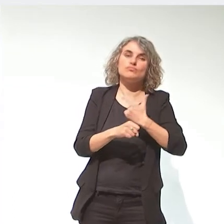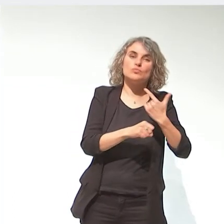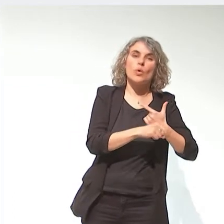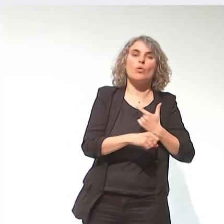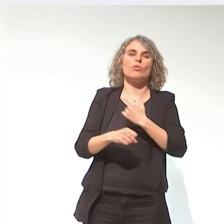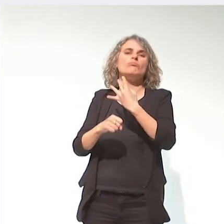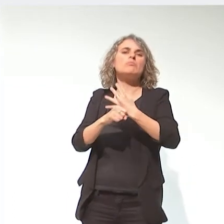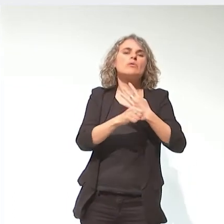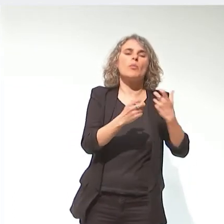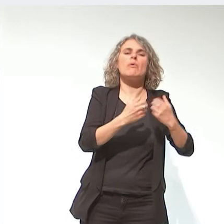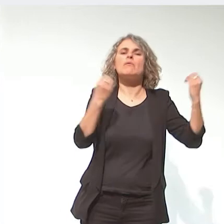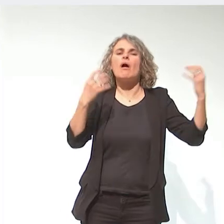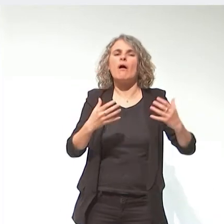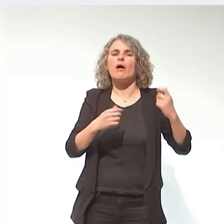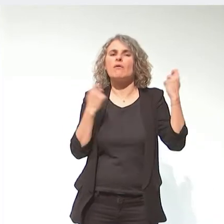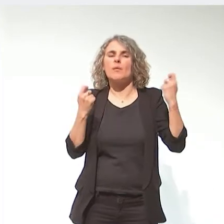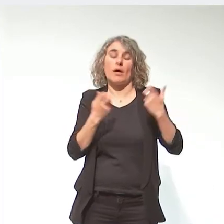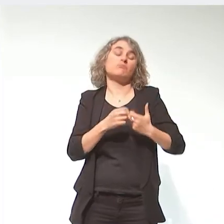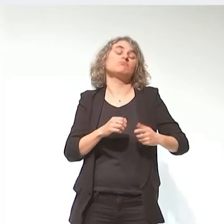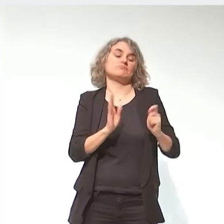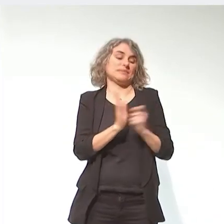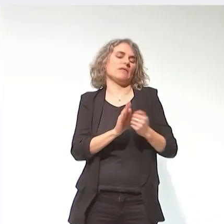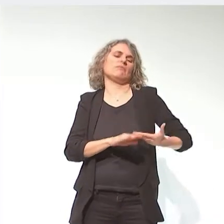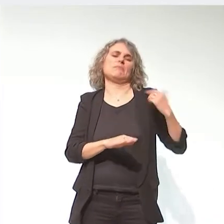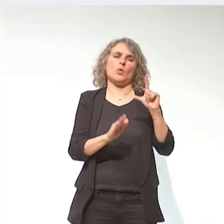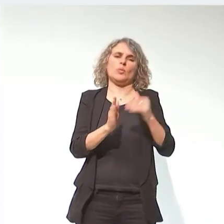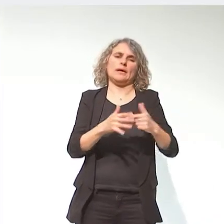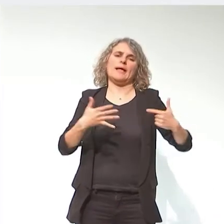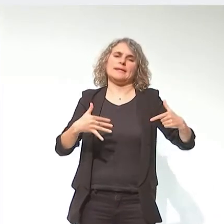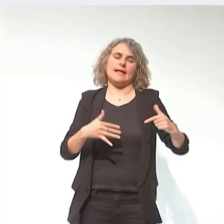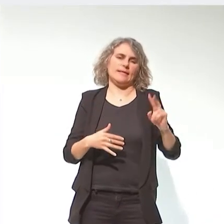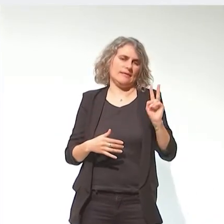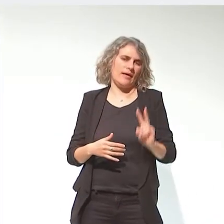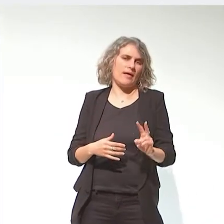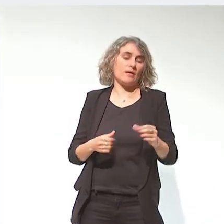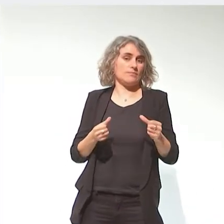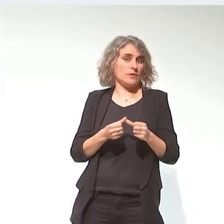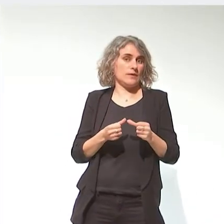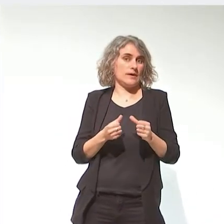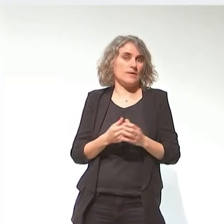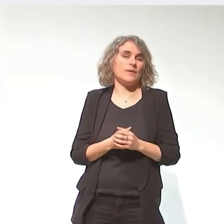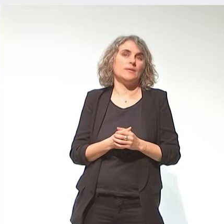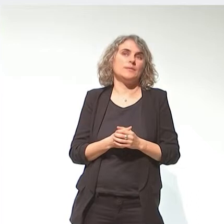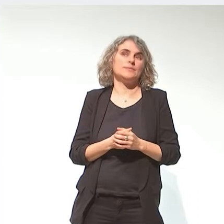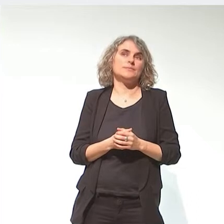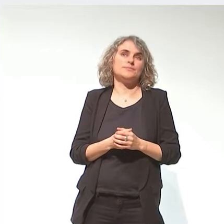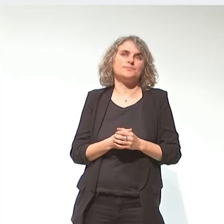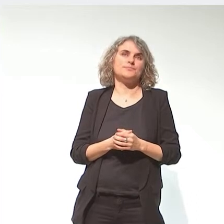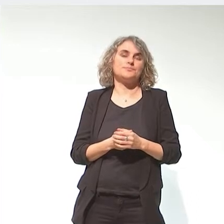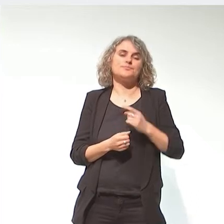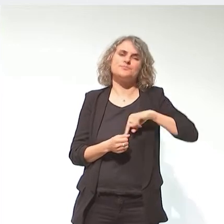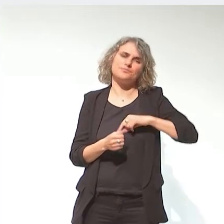since 2017 to offer that in an accessible format. So this